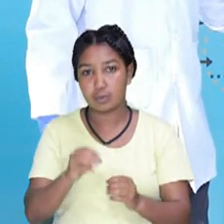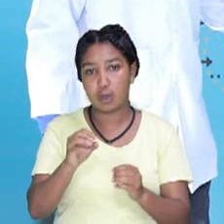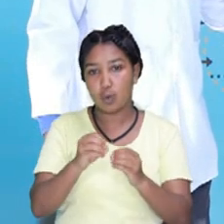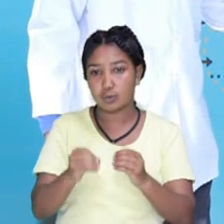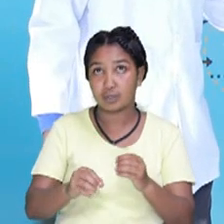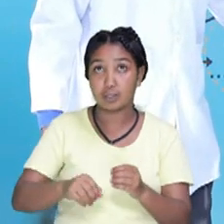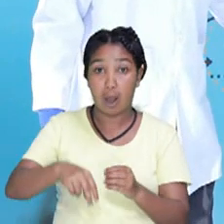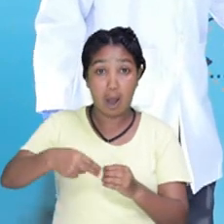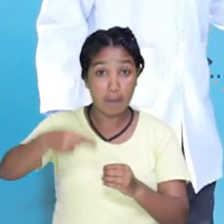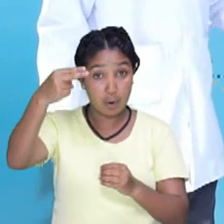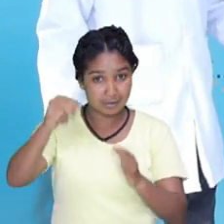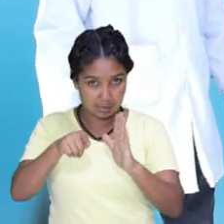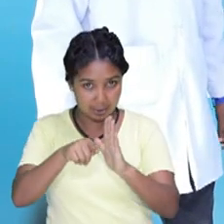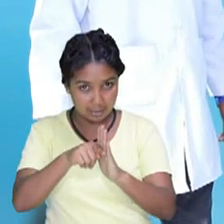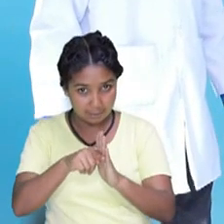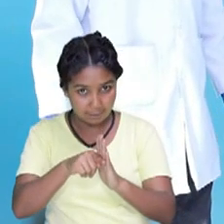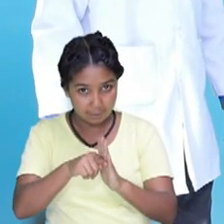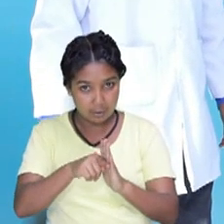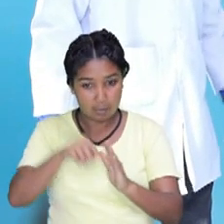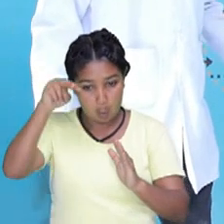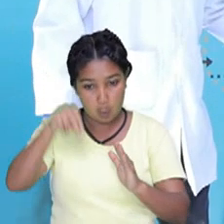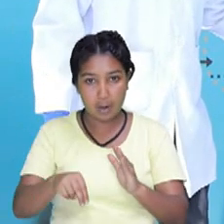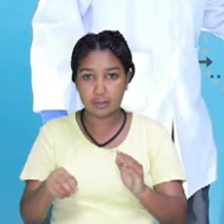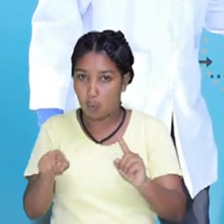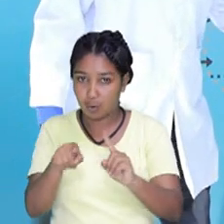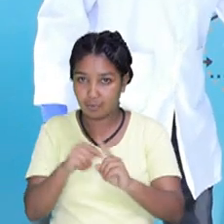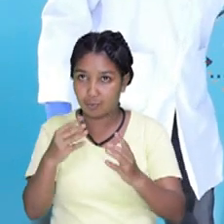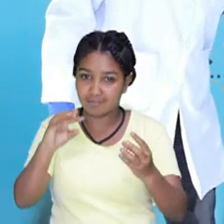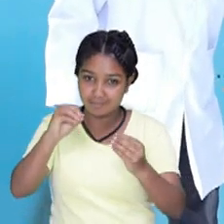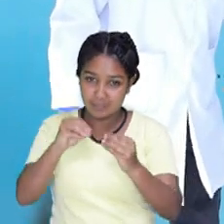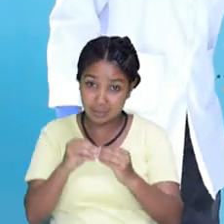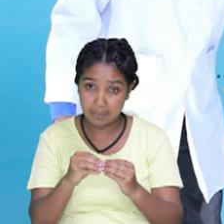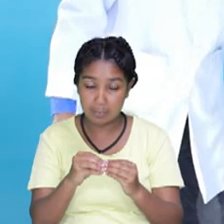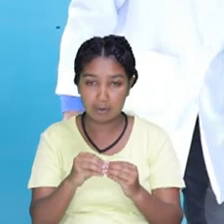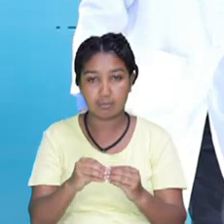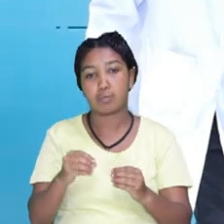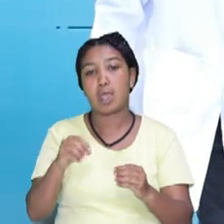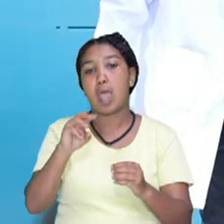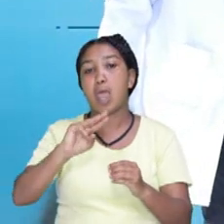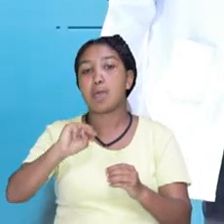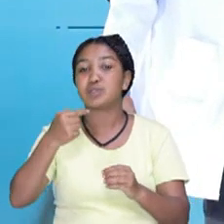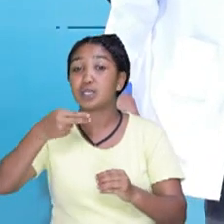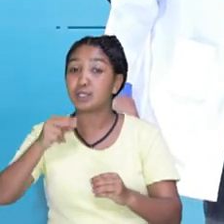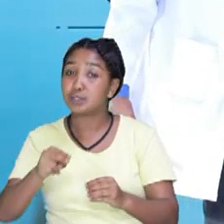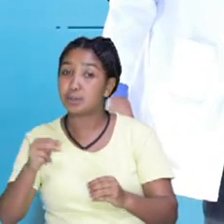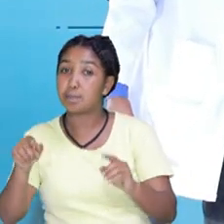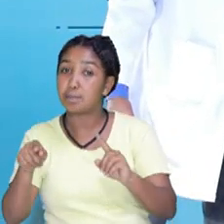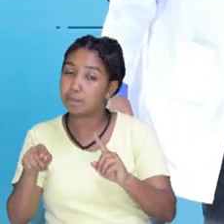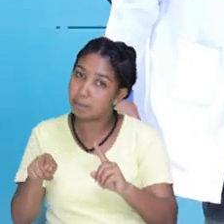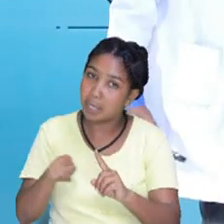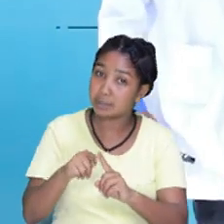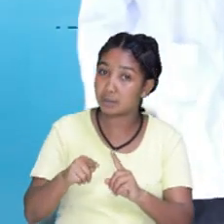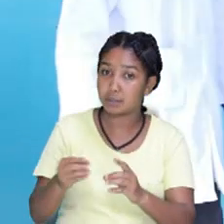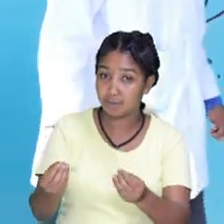moving upward, it's negative. As the object is moving downward, it's positive. Therefore, when we add these two, mgh plus minus